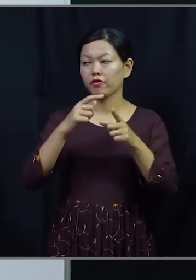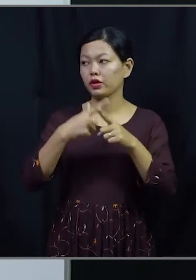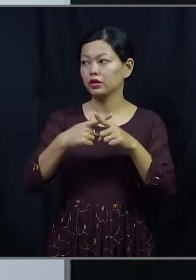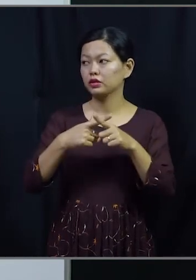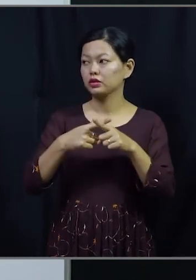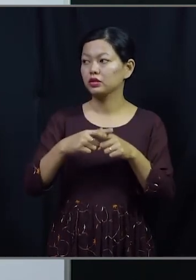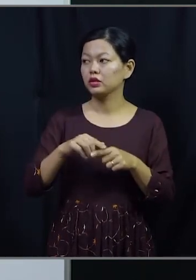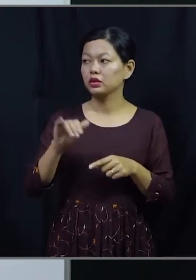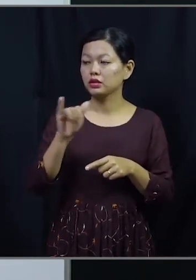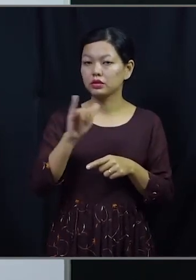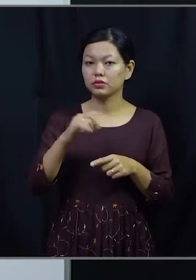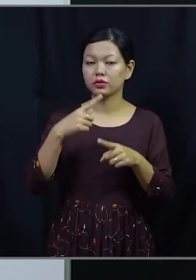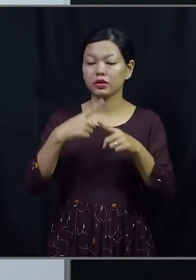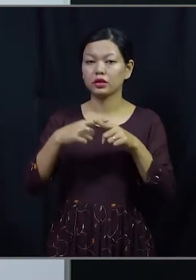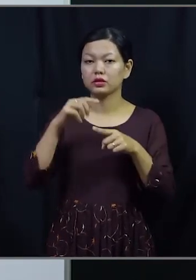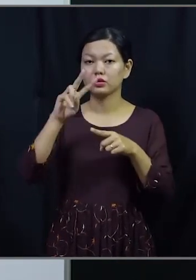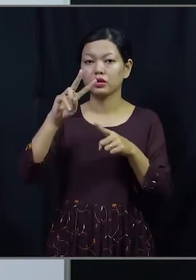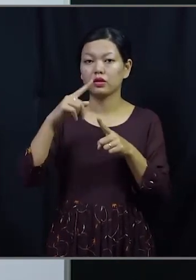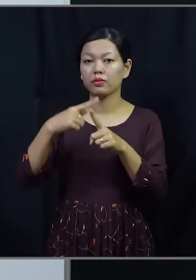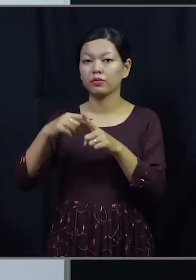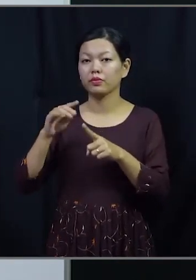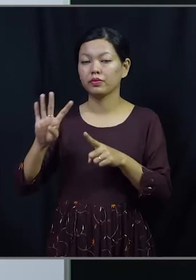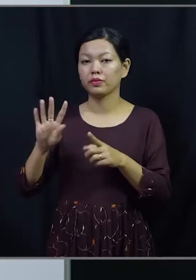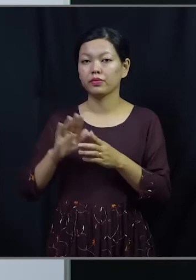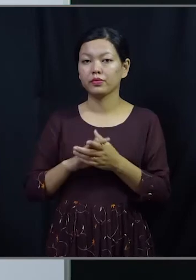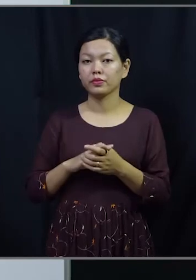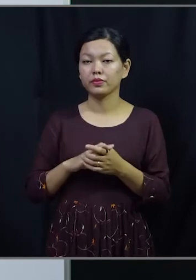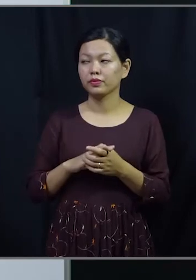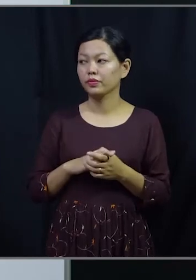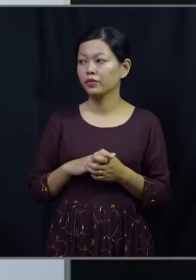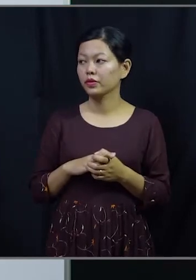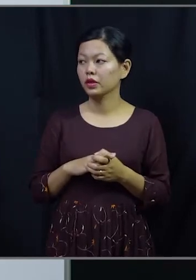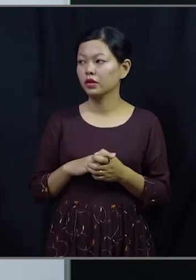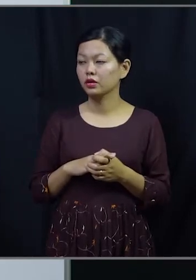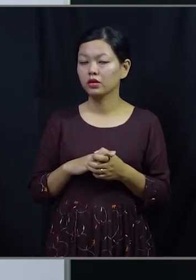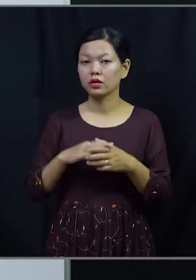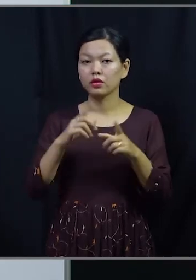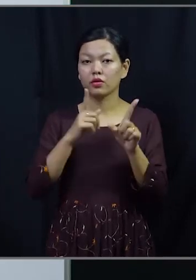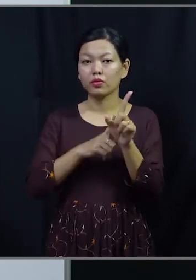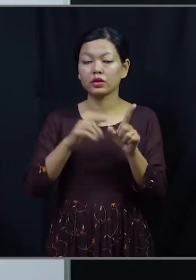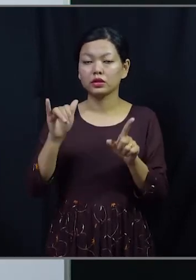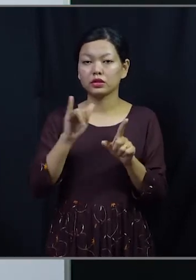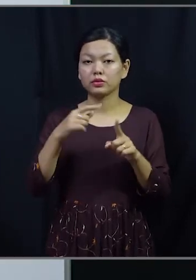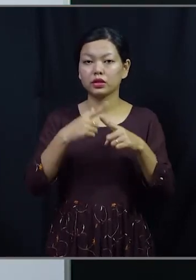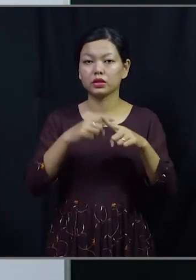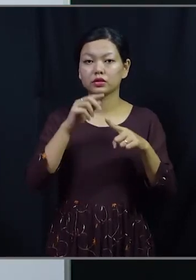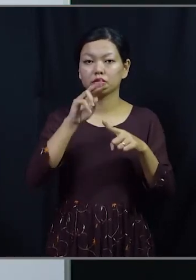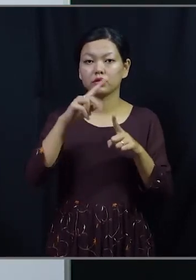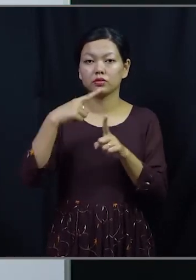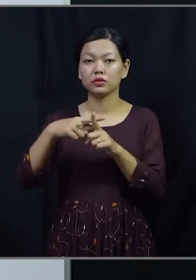squared plus 4. Right, we will consider like this, and then y equal to x squared plus